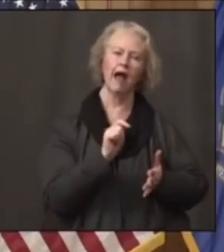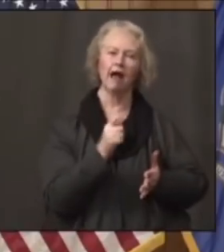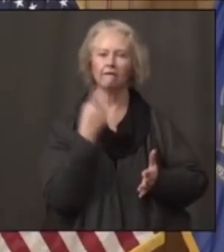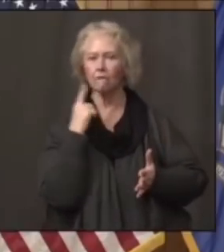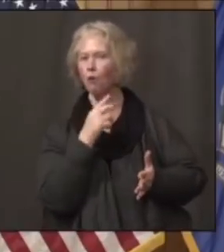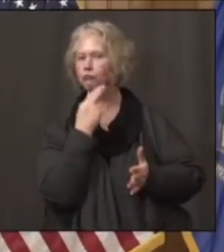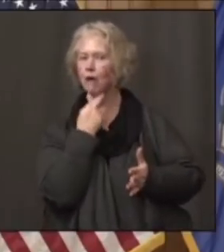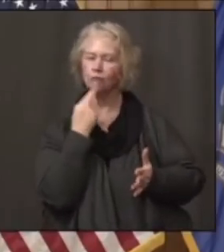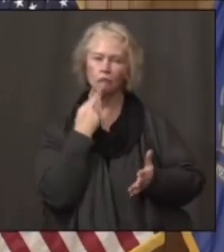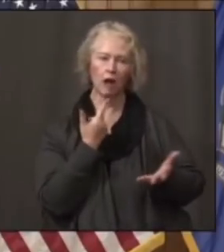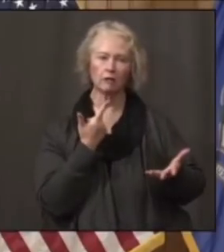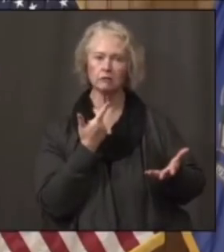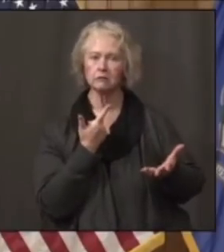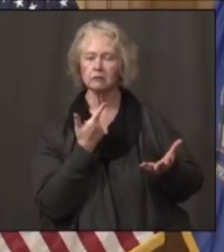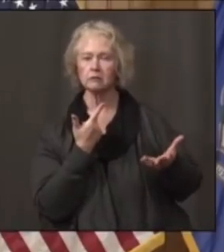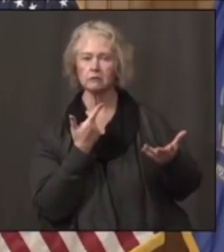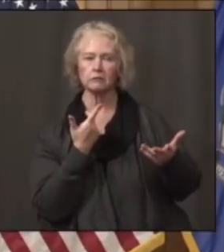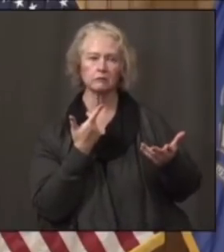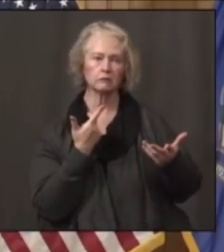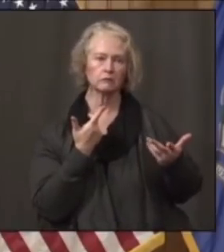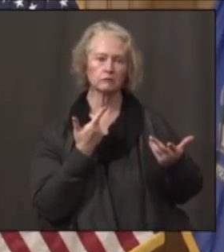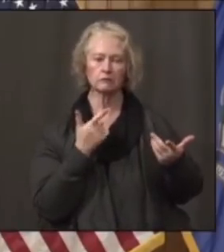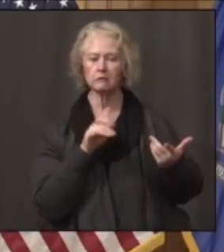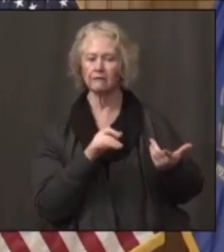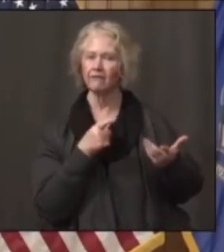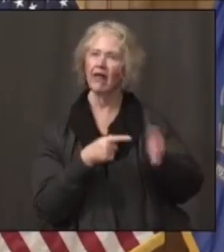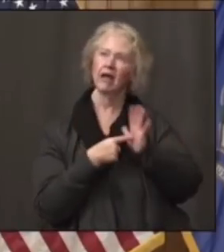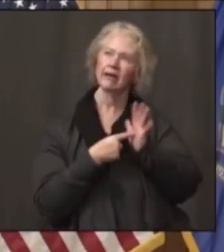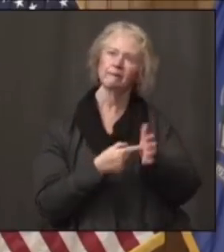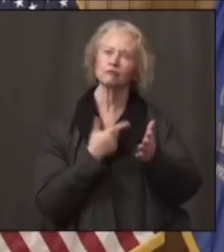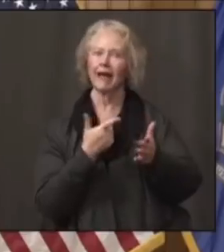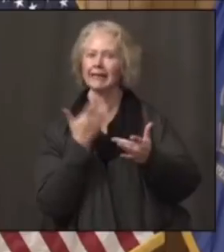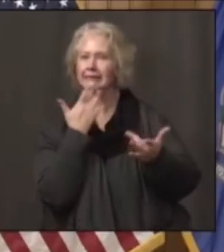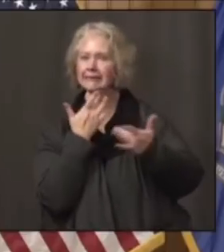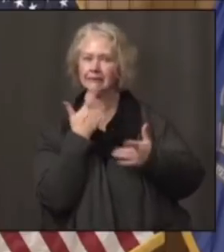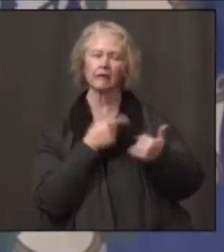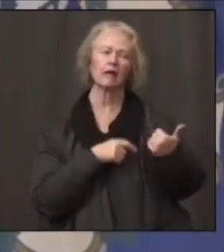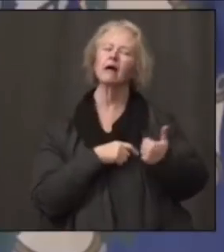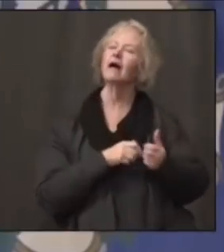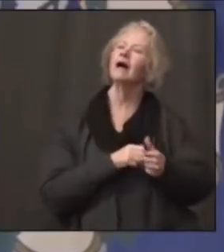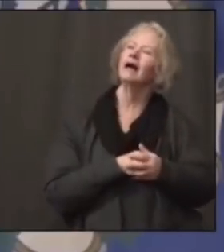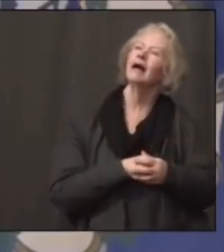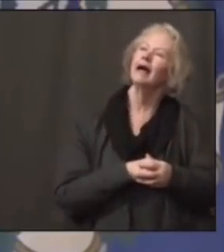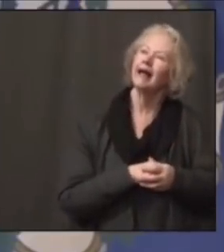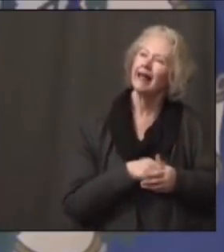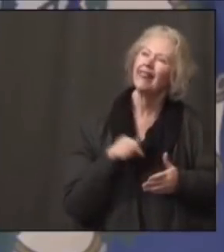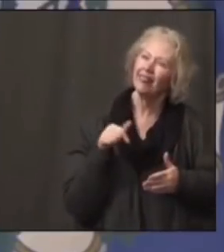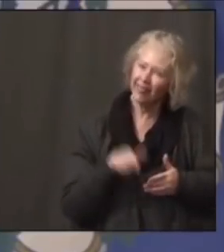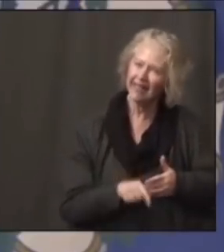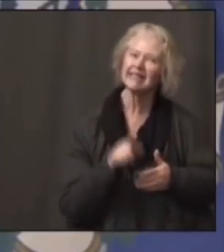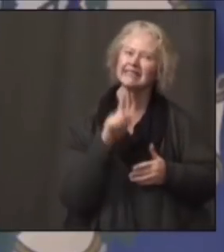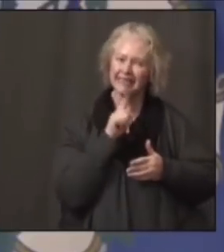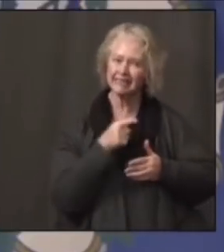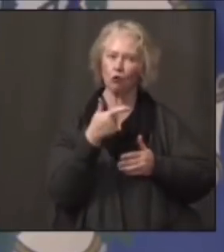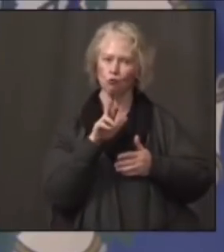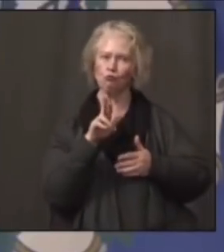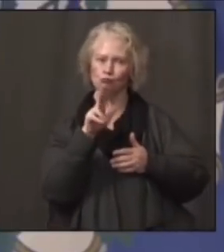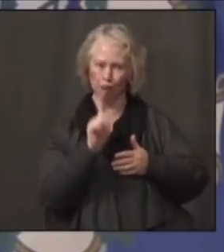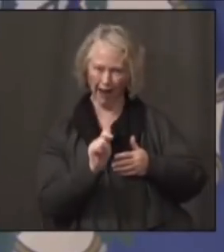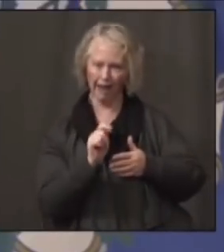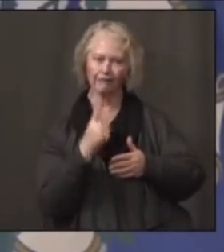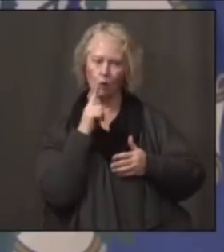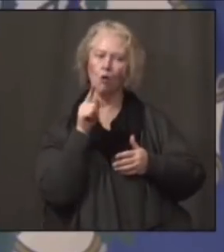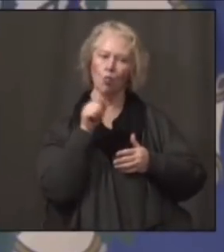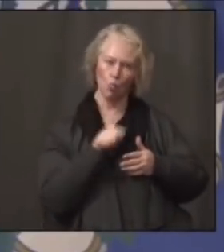restaurants that can, or bars that can demonstrate X, Y, and Z? No, but this is a grant that will go to those small